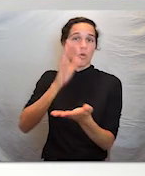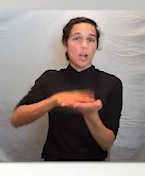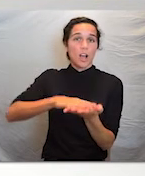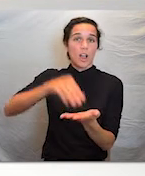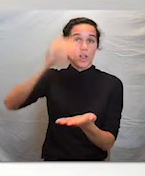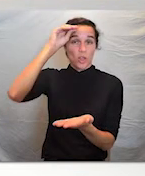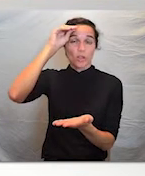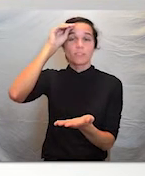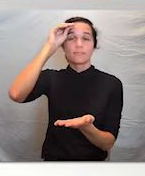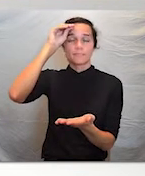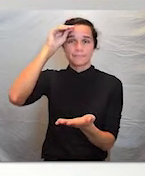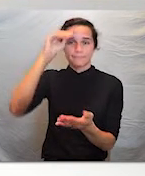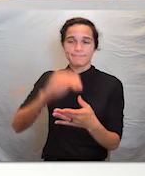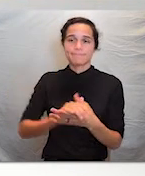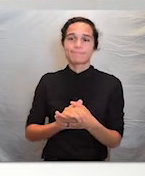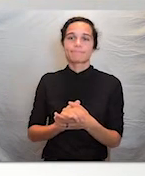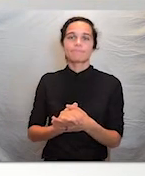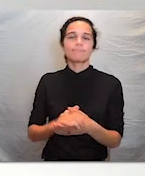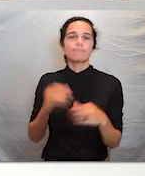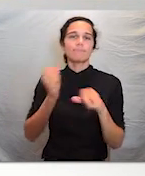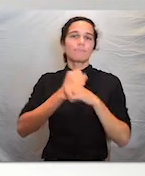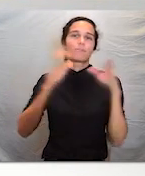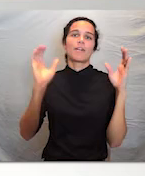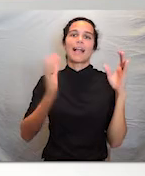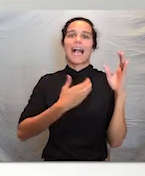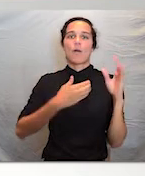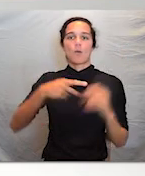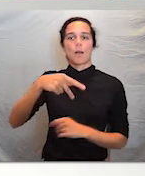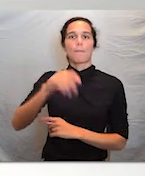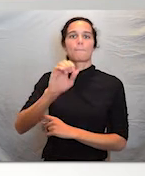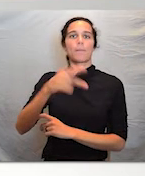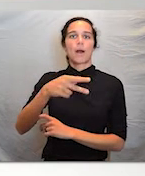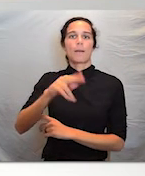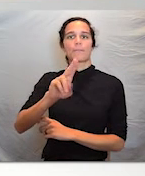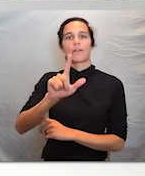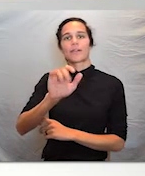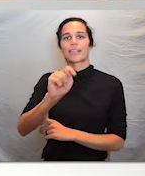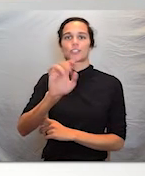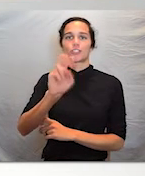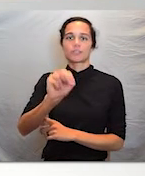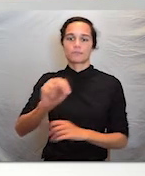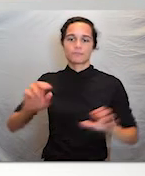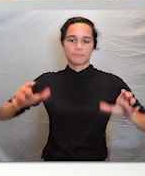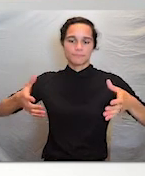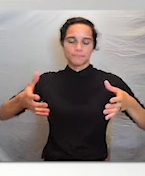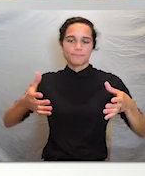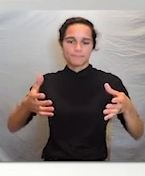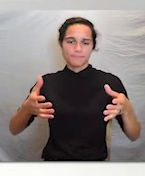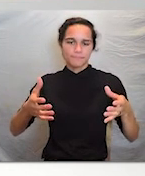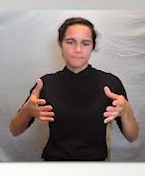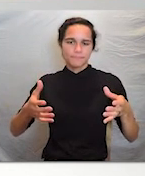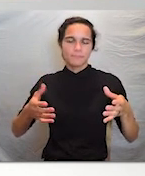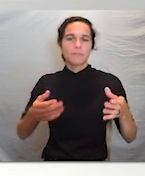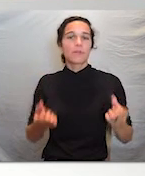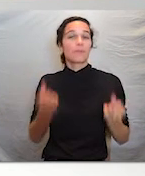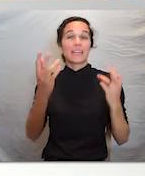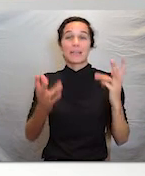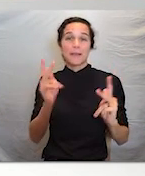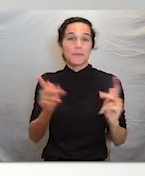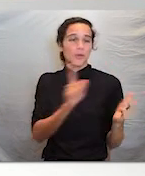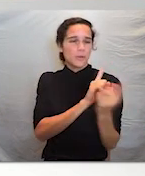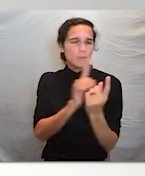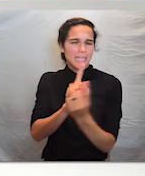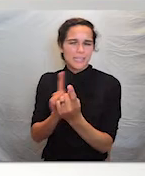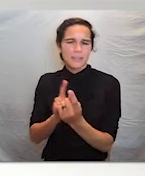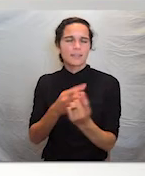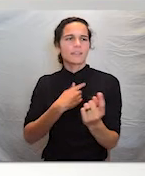our population, and how that motivated me to be like, you know what, I'm going to prove